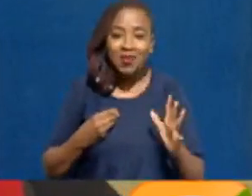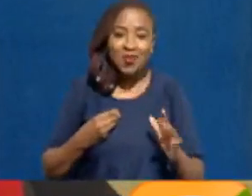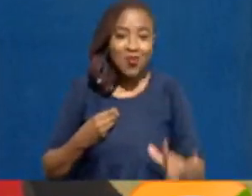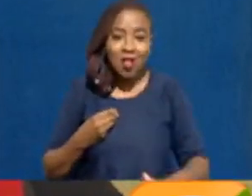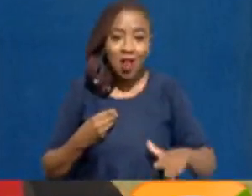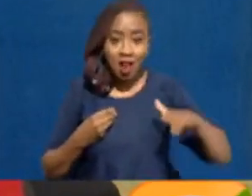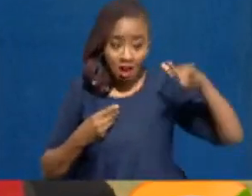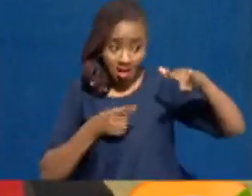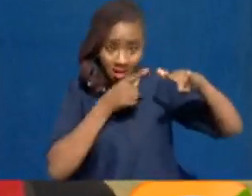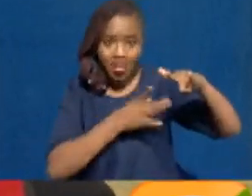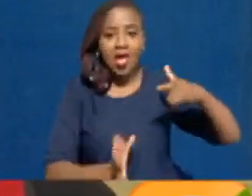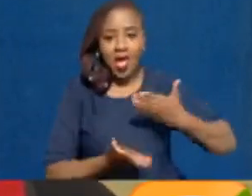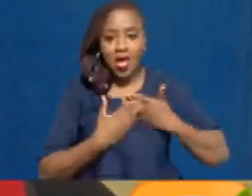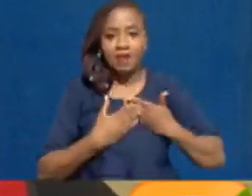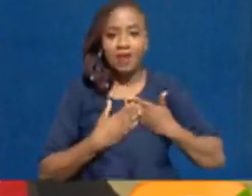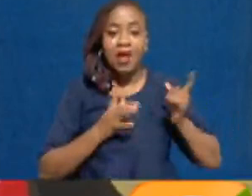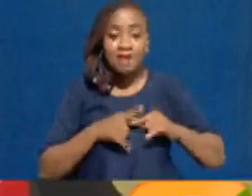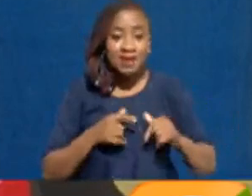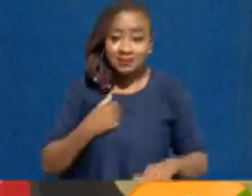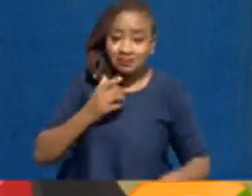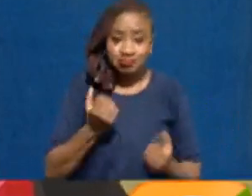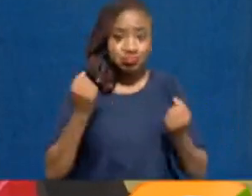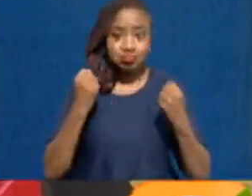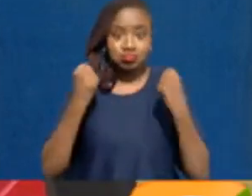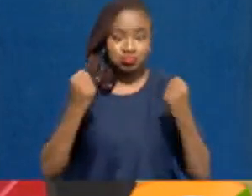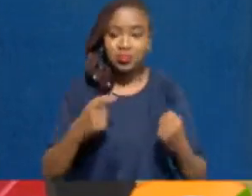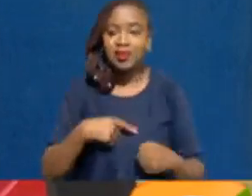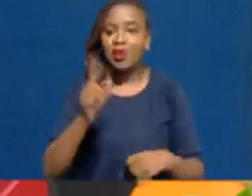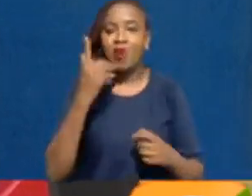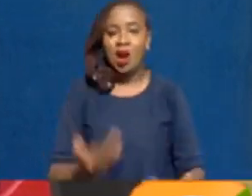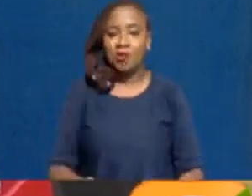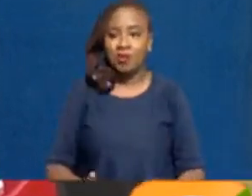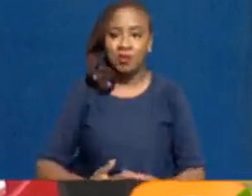I cannot even make sure that food supplies reaches to my area.